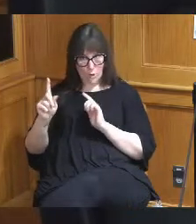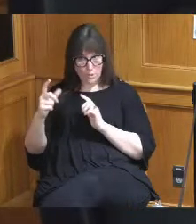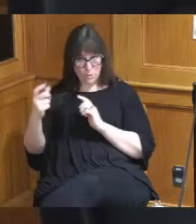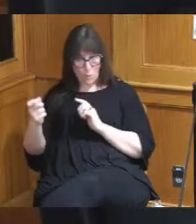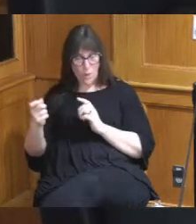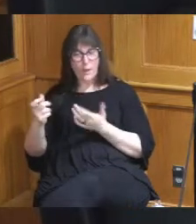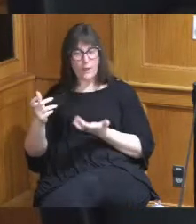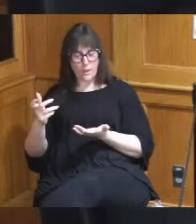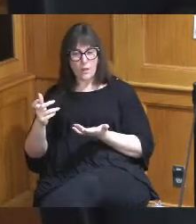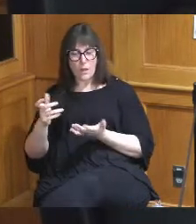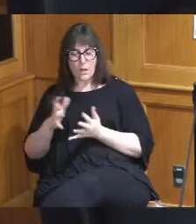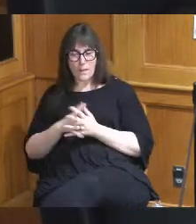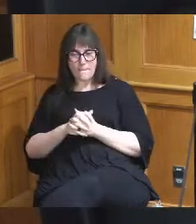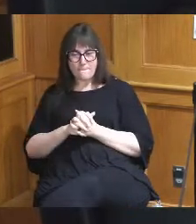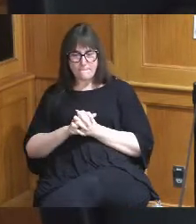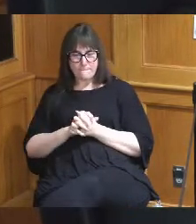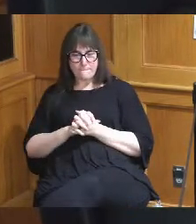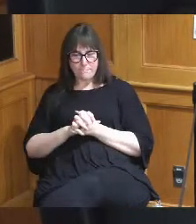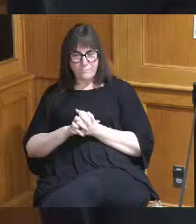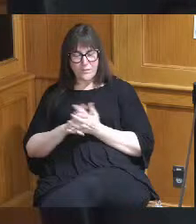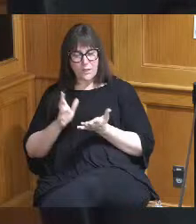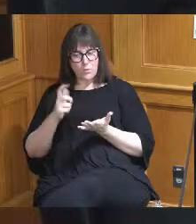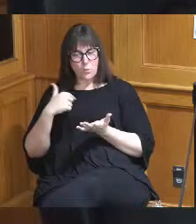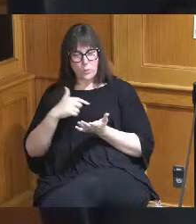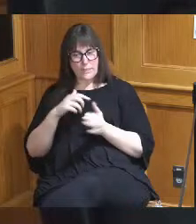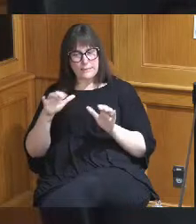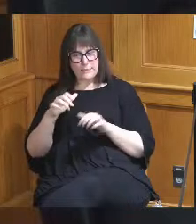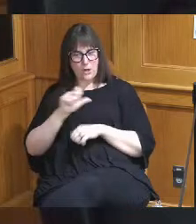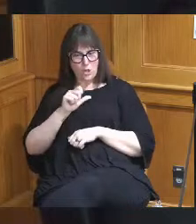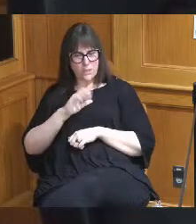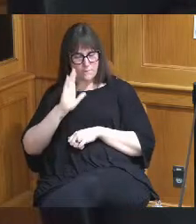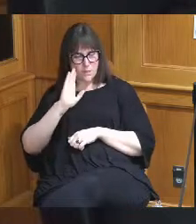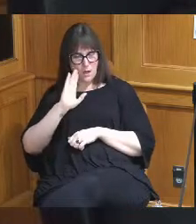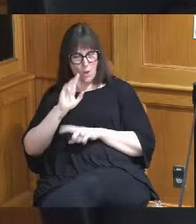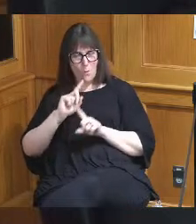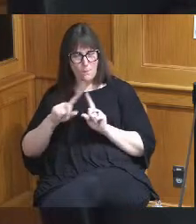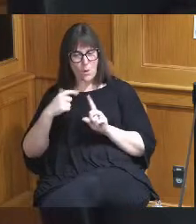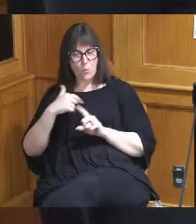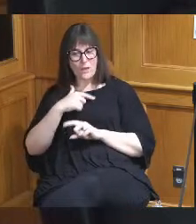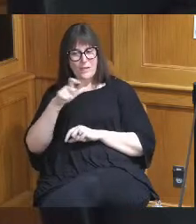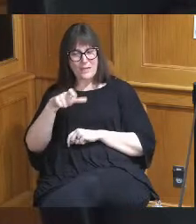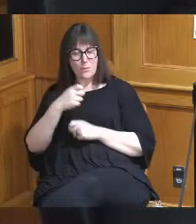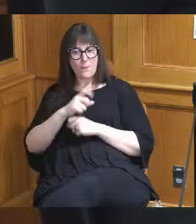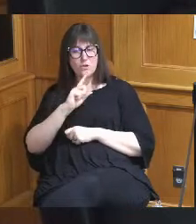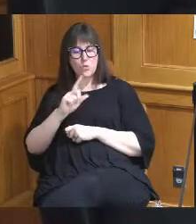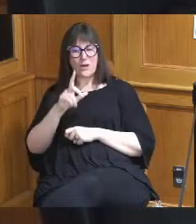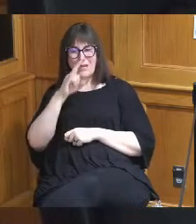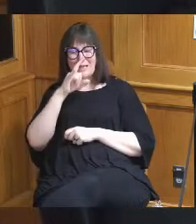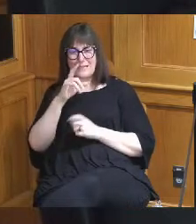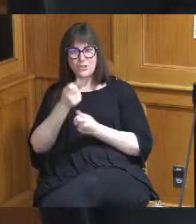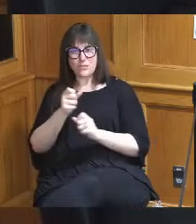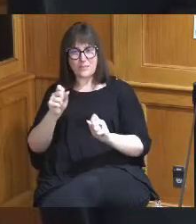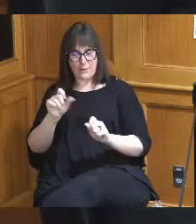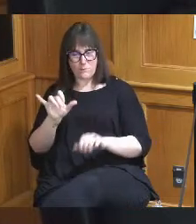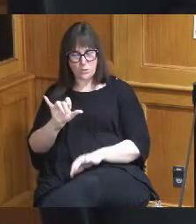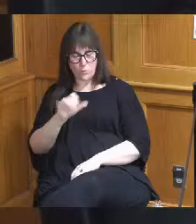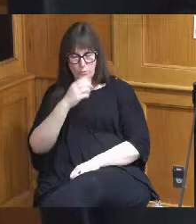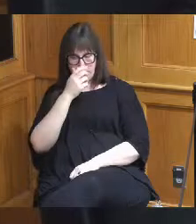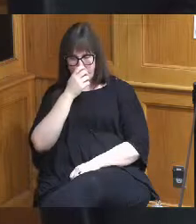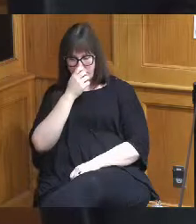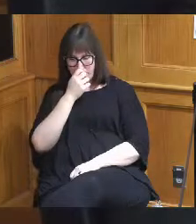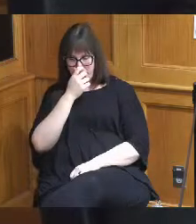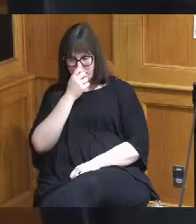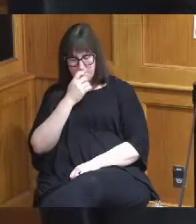salary. In some ways, we did it to ourselves, but I think we needed to make sure kids are safe in this community. So it's a